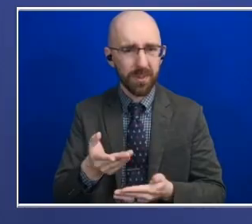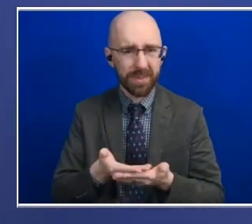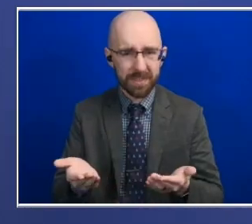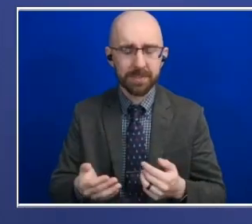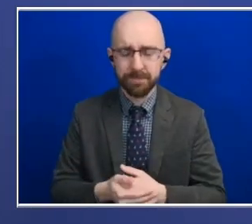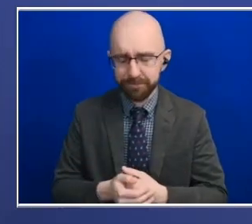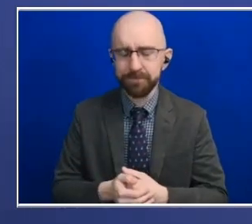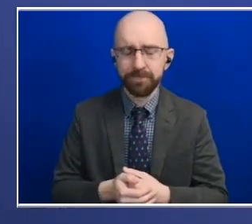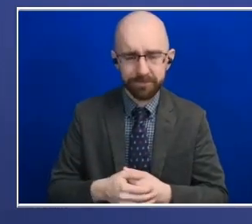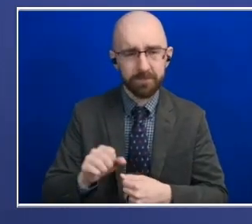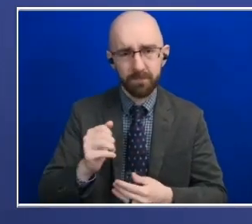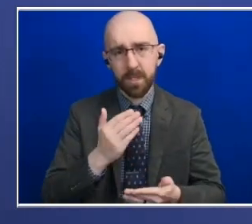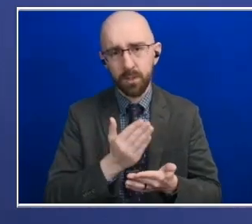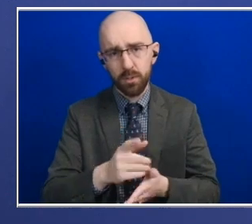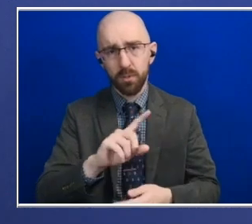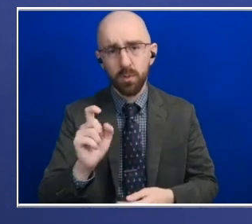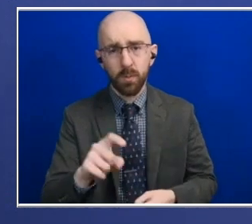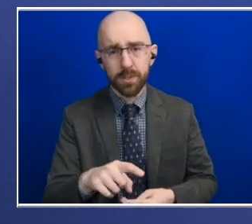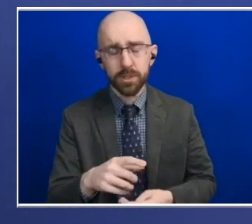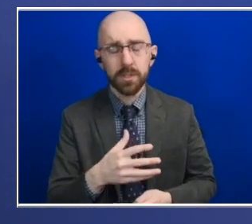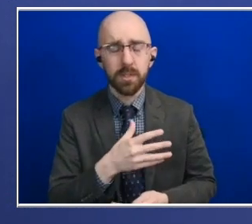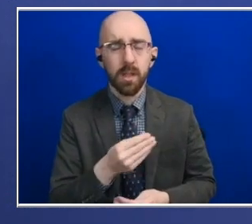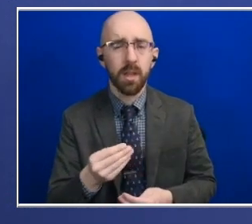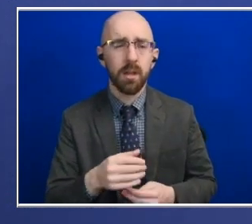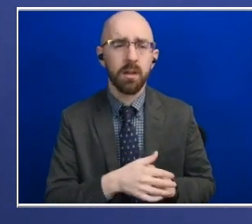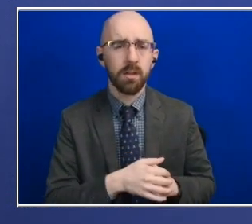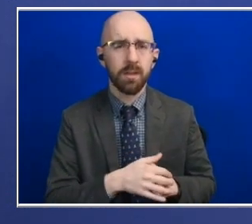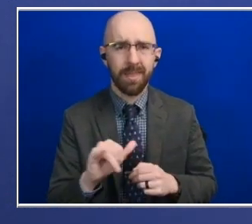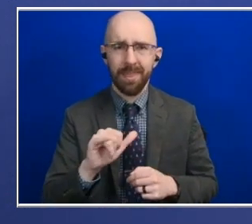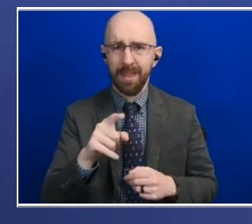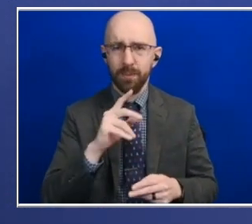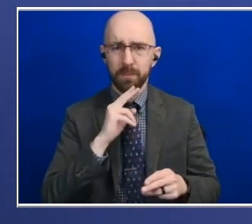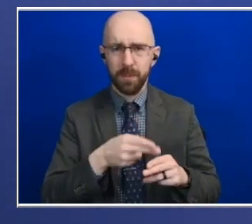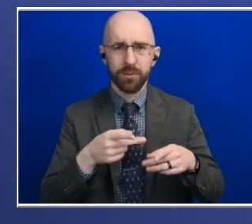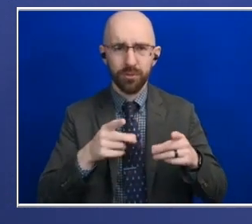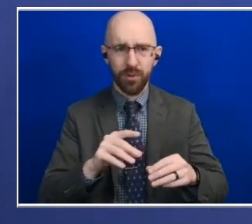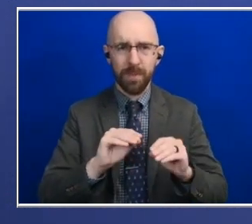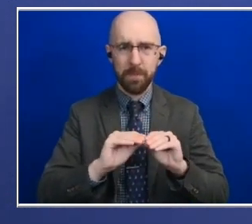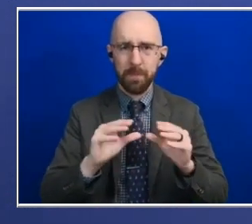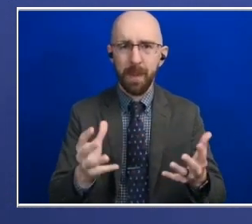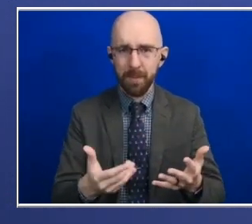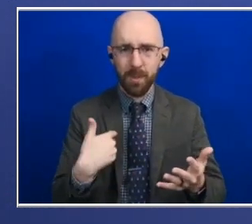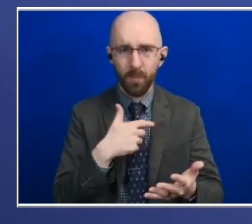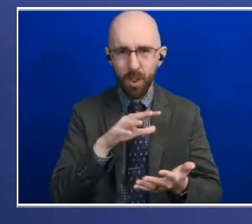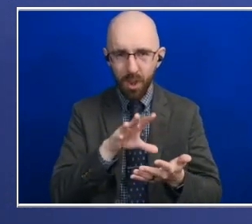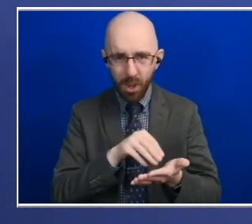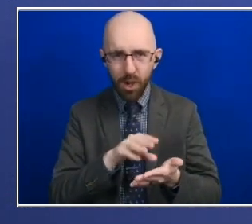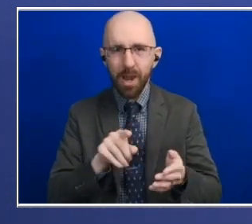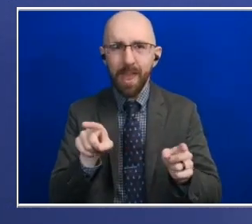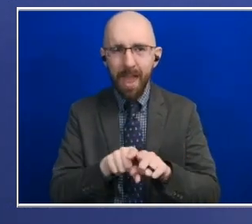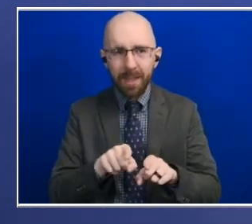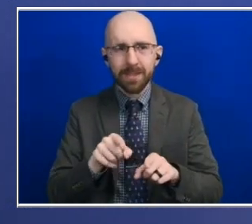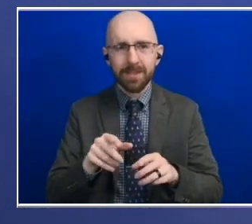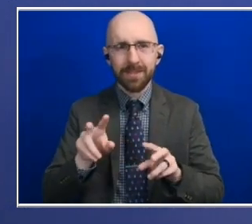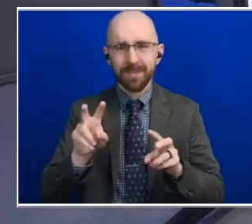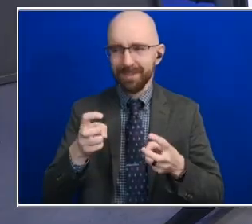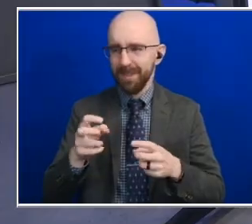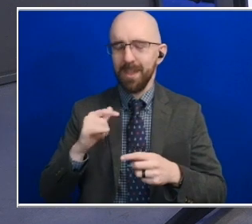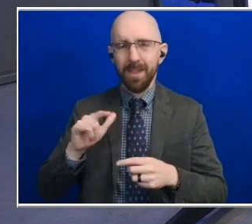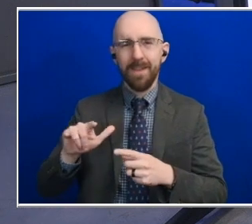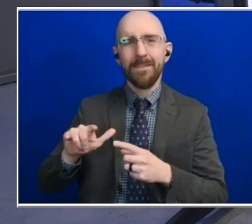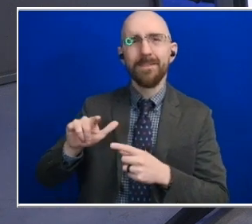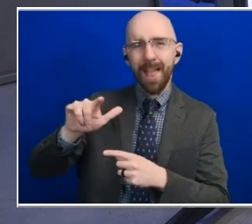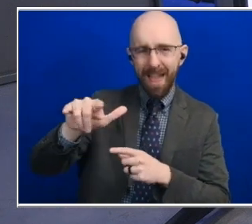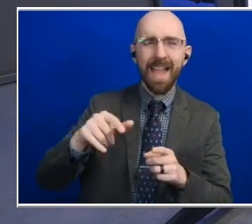great question, and I think, as you said, during the pandemic, we're learning as we're Flying the plane. Flying We'll the it like we fly it.